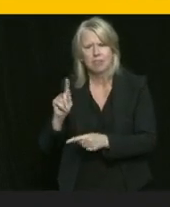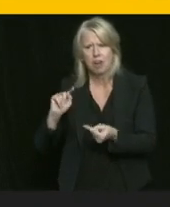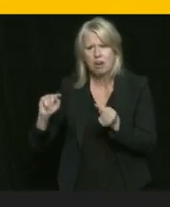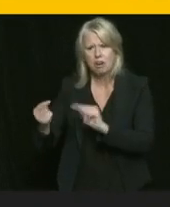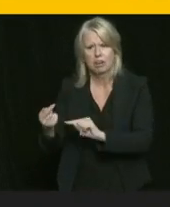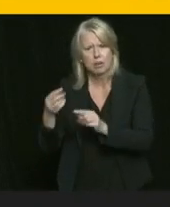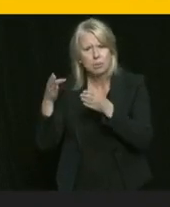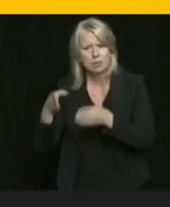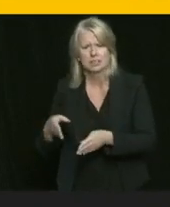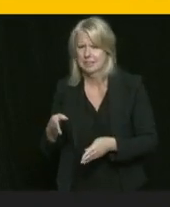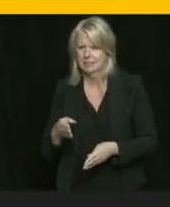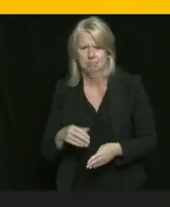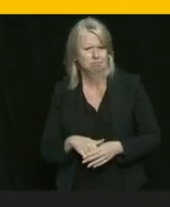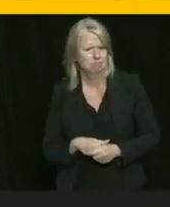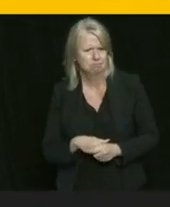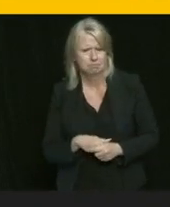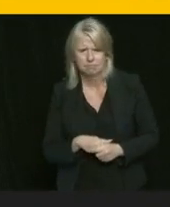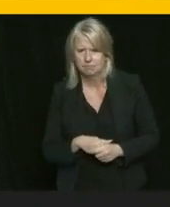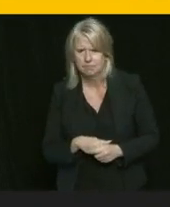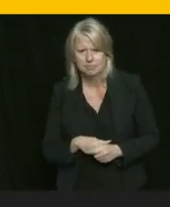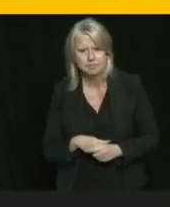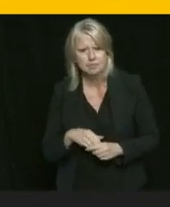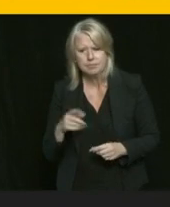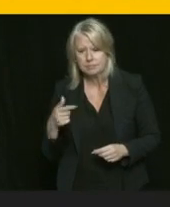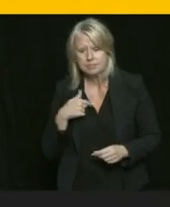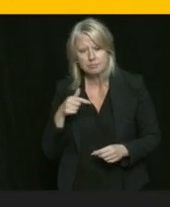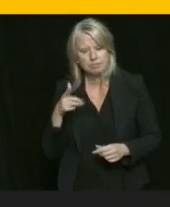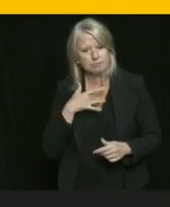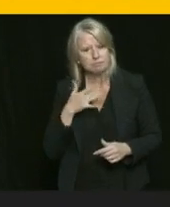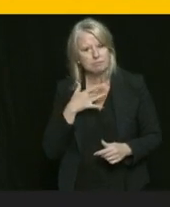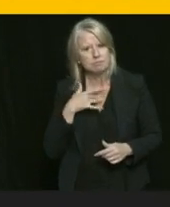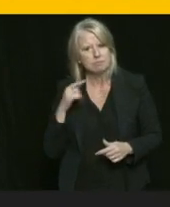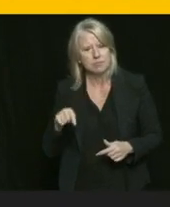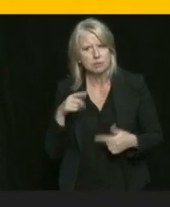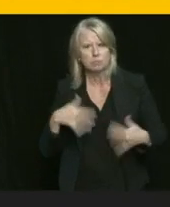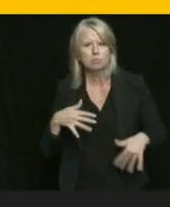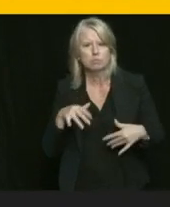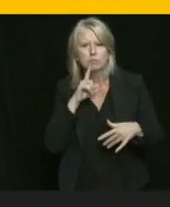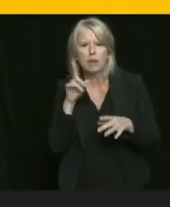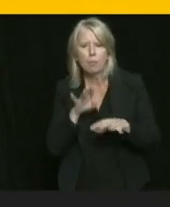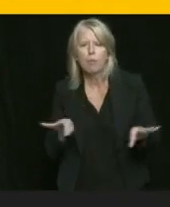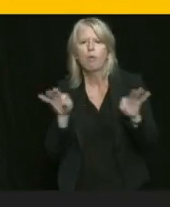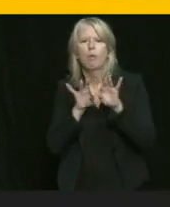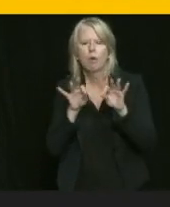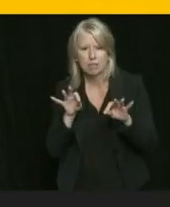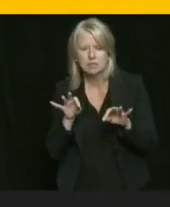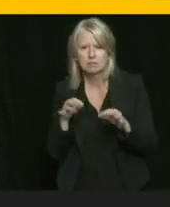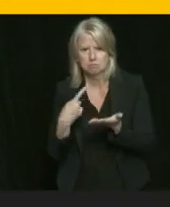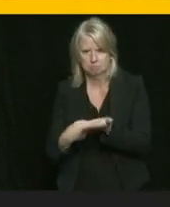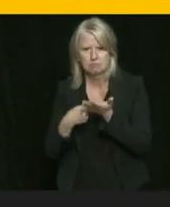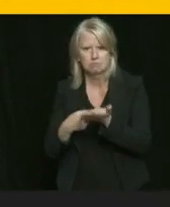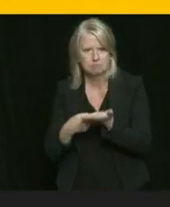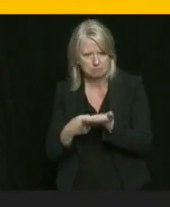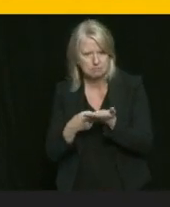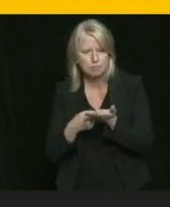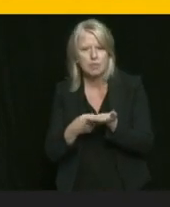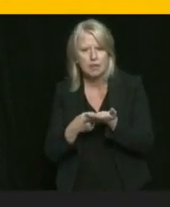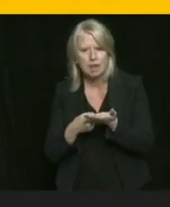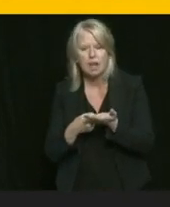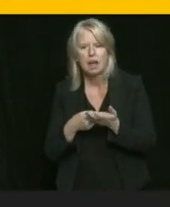else. I think this is an extremely important debate to have regarding,